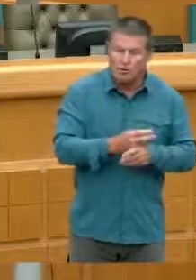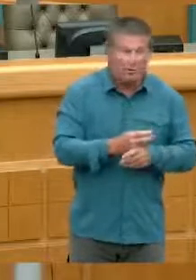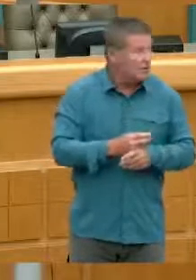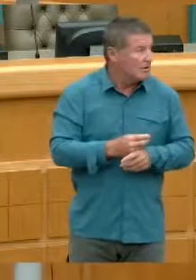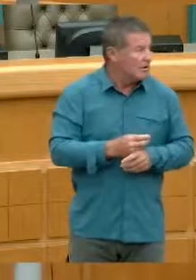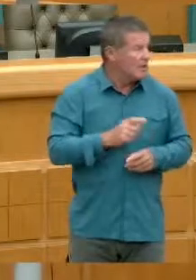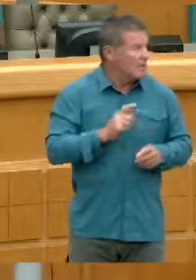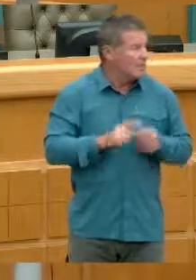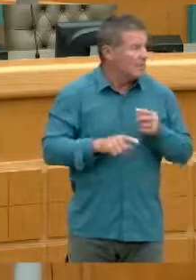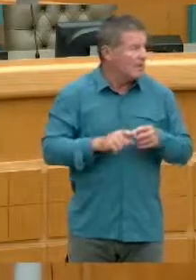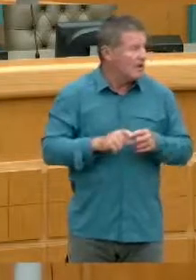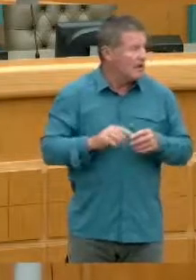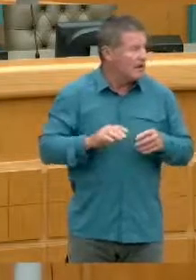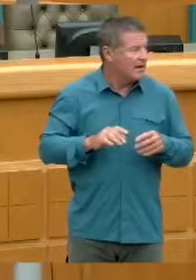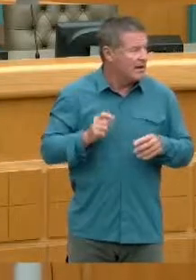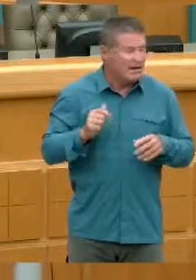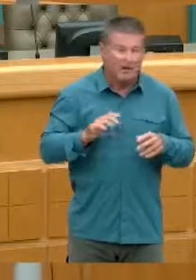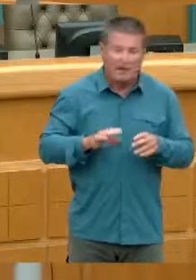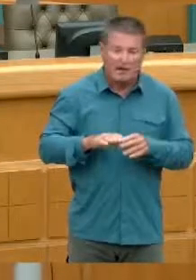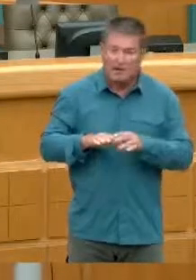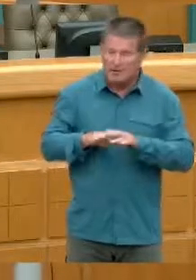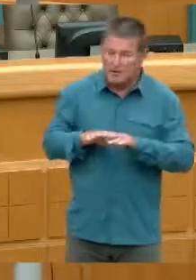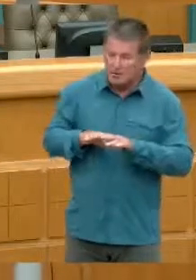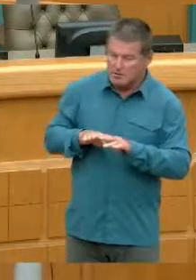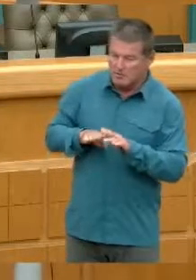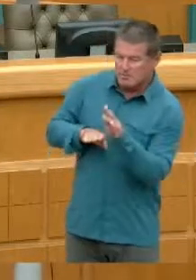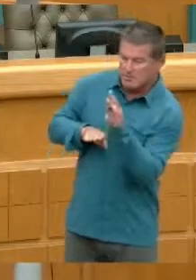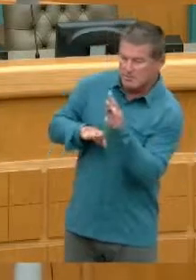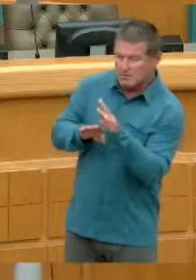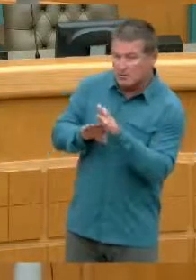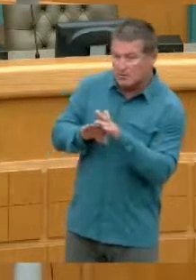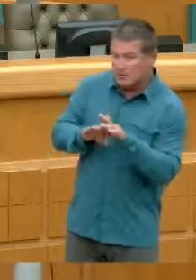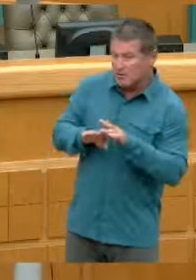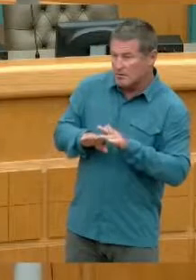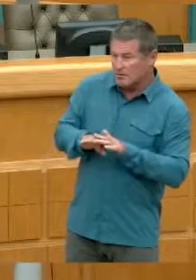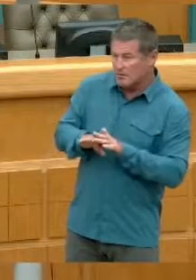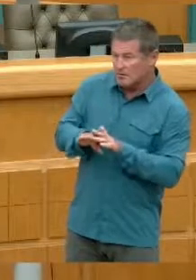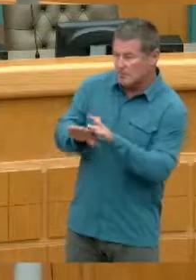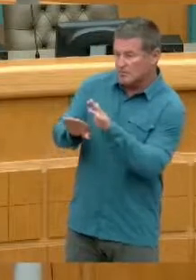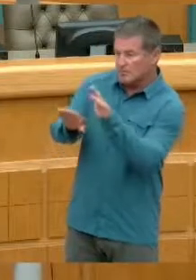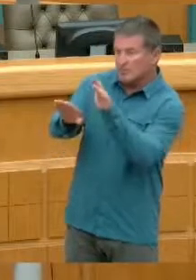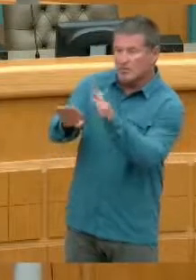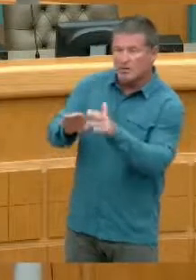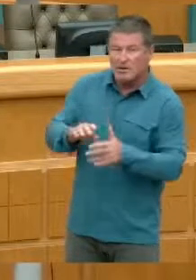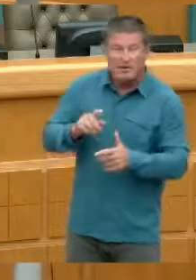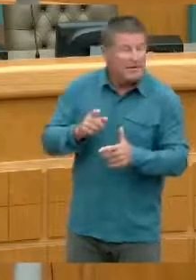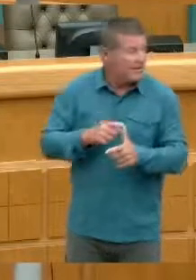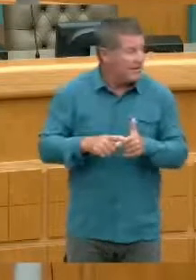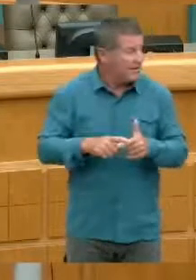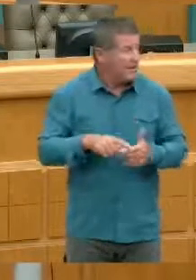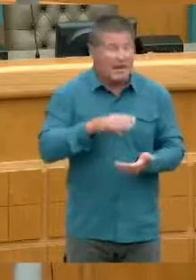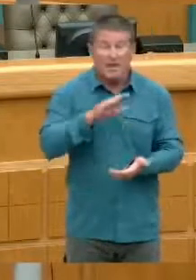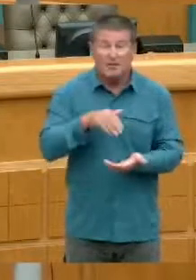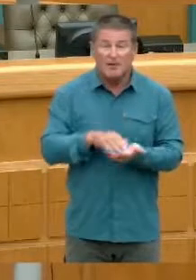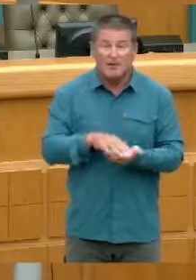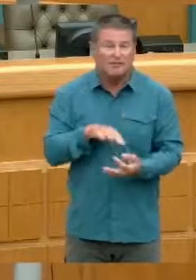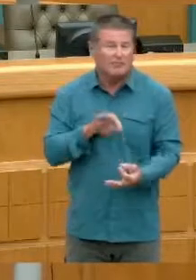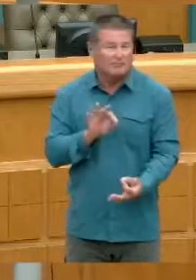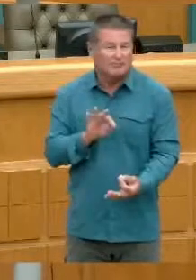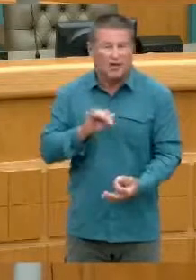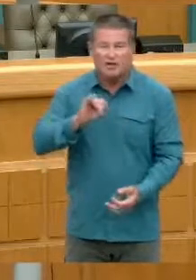overshooting the best fit line to the data a little bit. And this is where we come to the Goldilocks model right here,